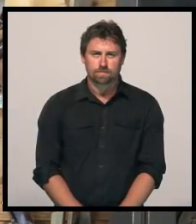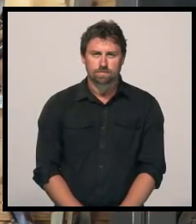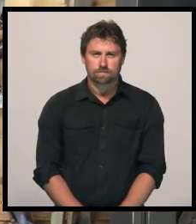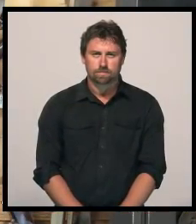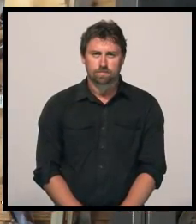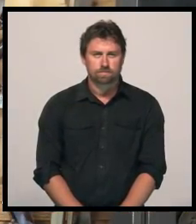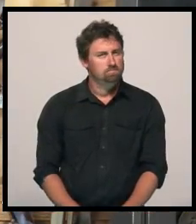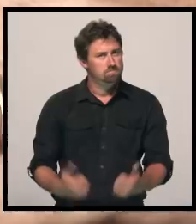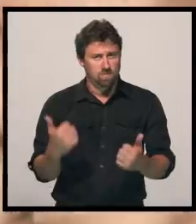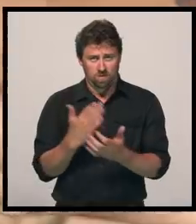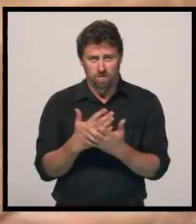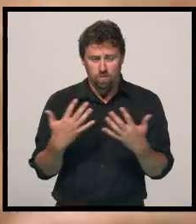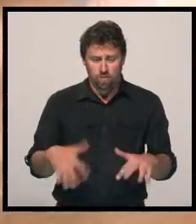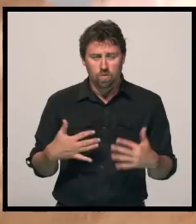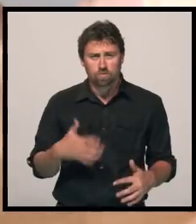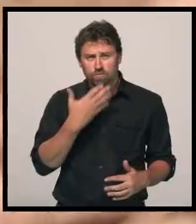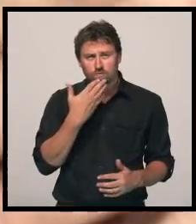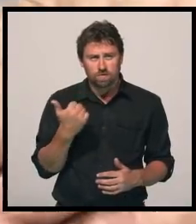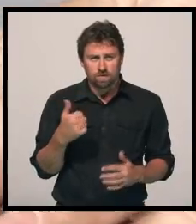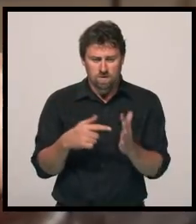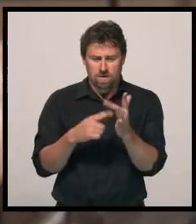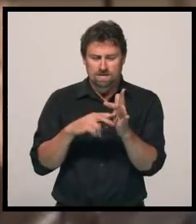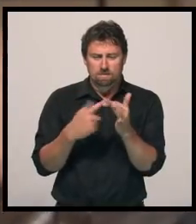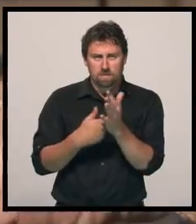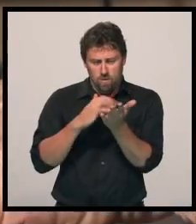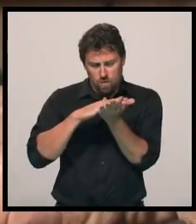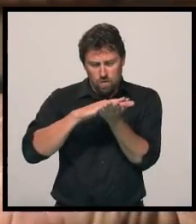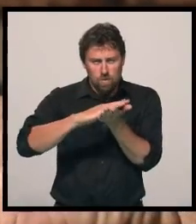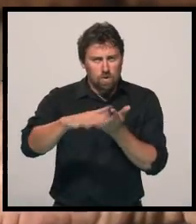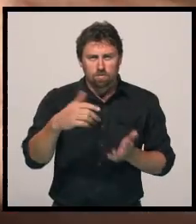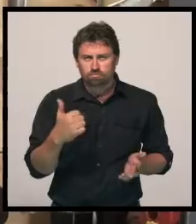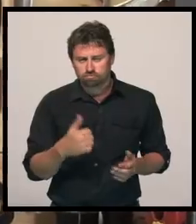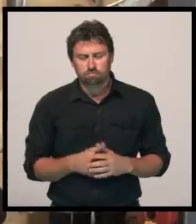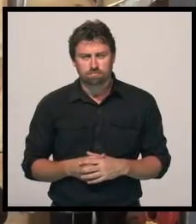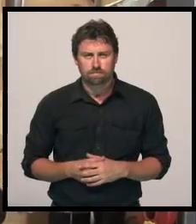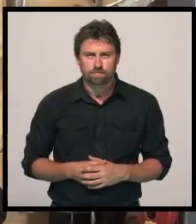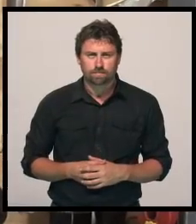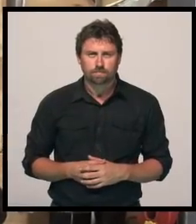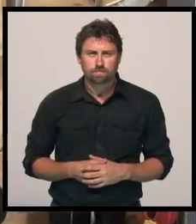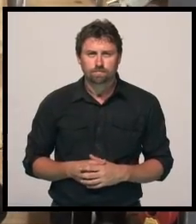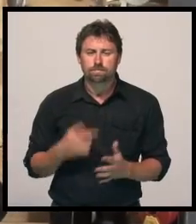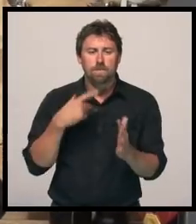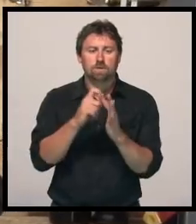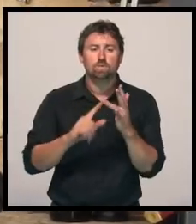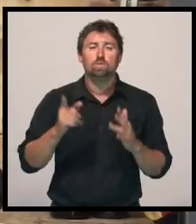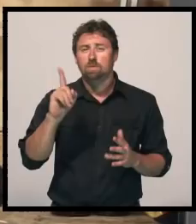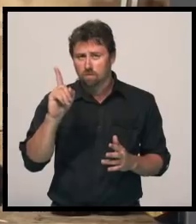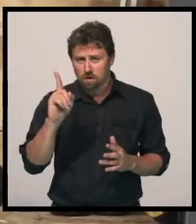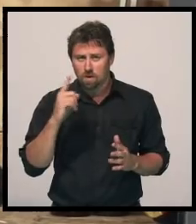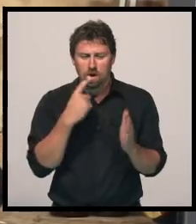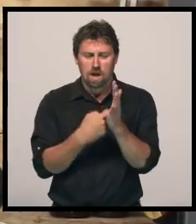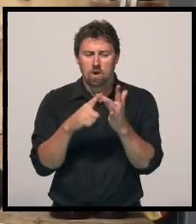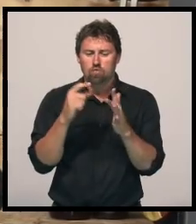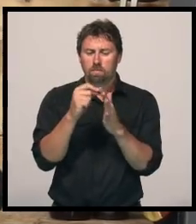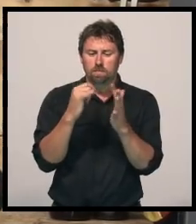Wow, I'm impressed. That's really highly figured timber. And it dressed it so nicely. What I want to do now is to rip saw it